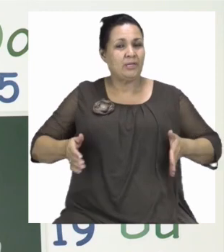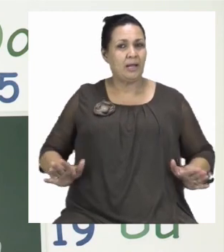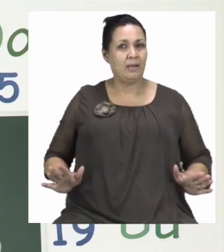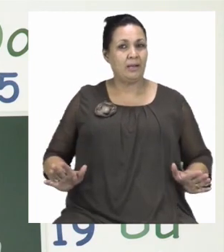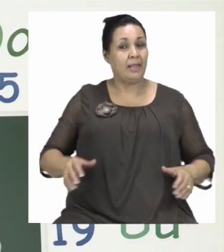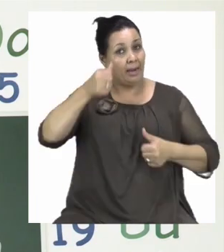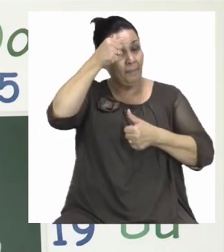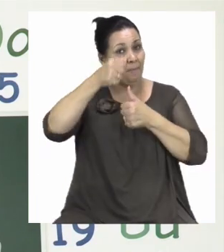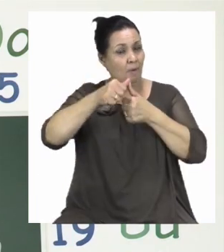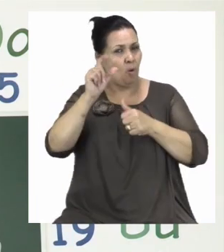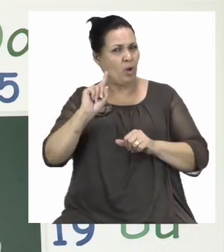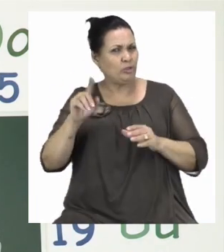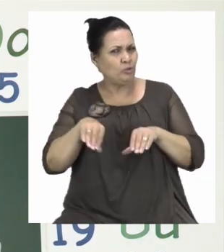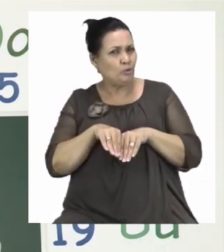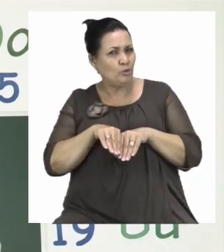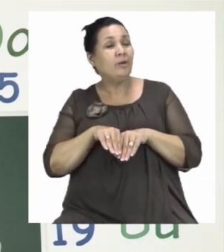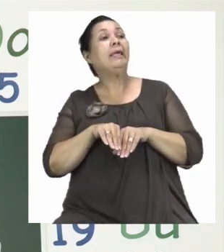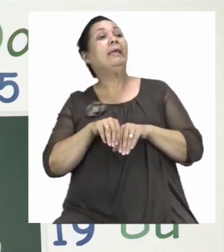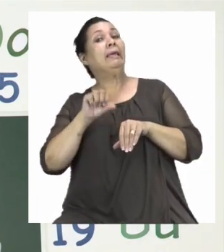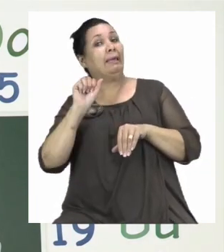very important for us to